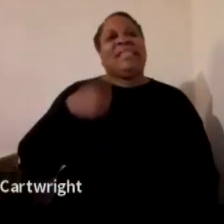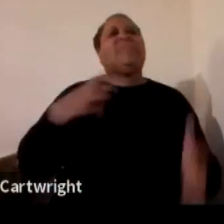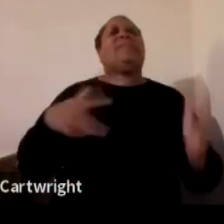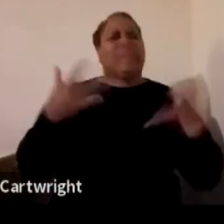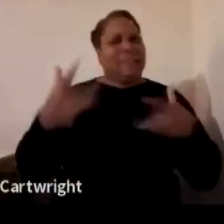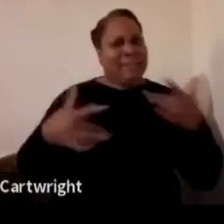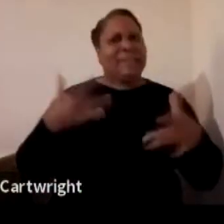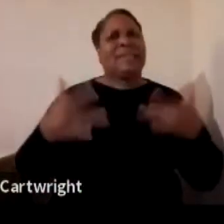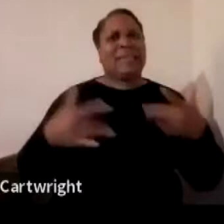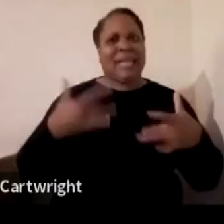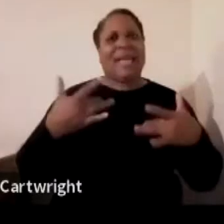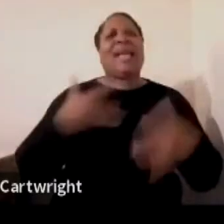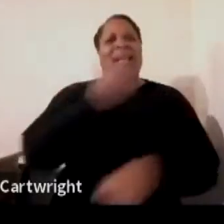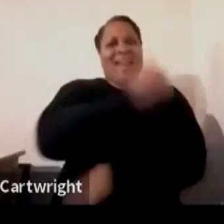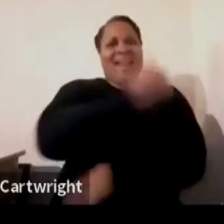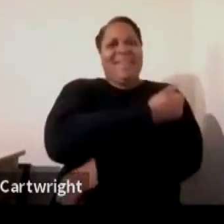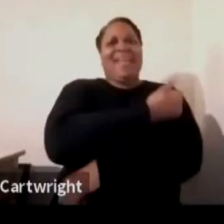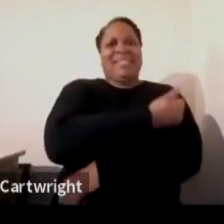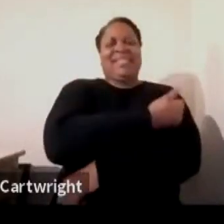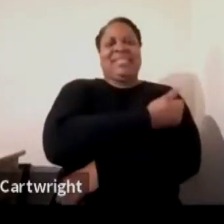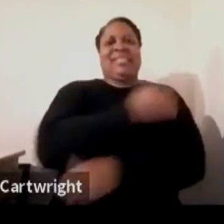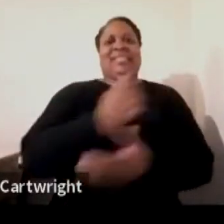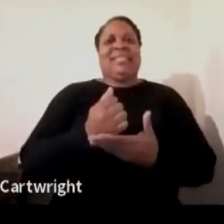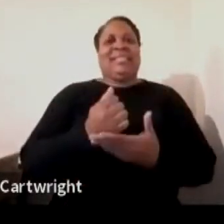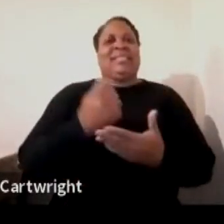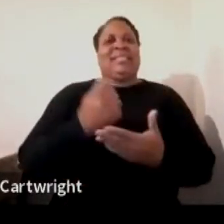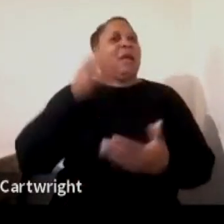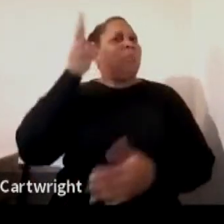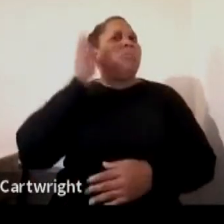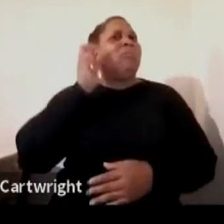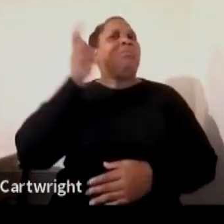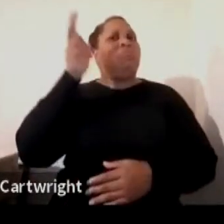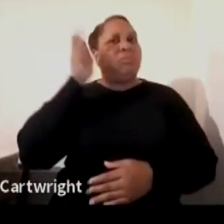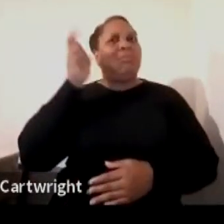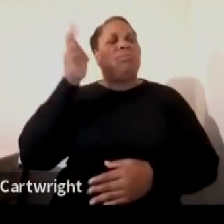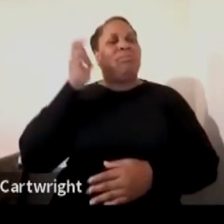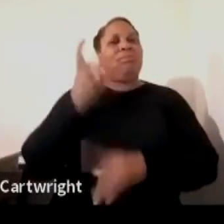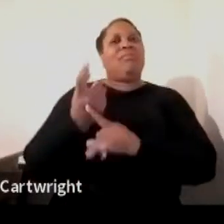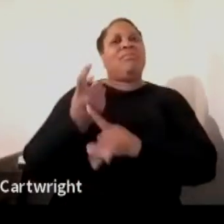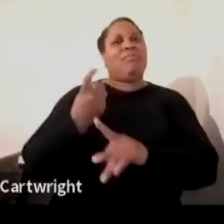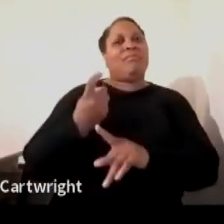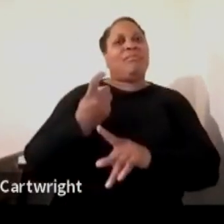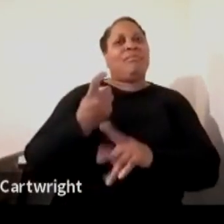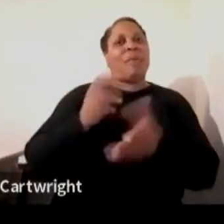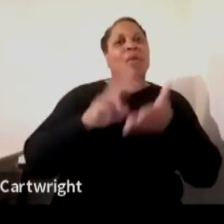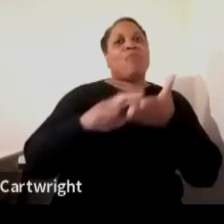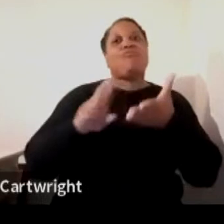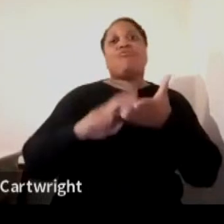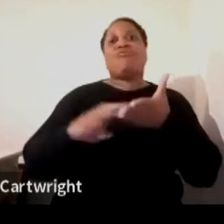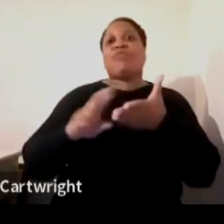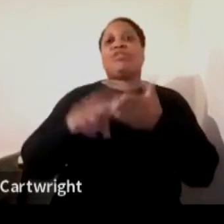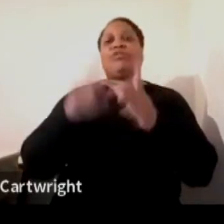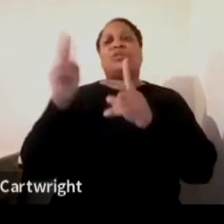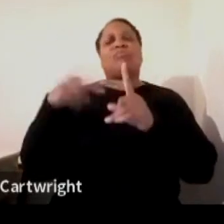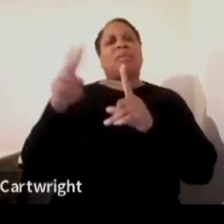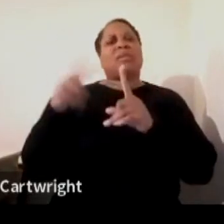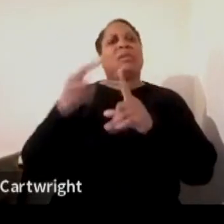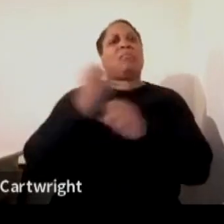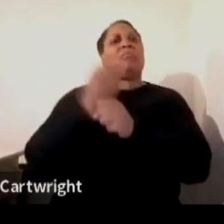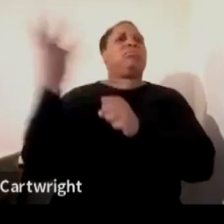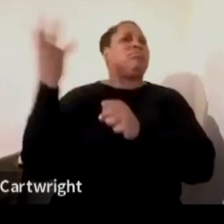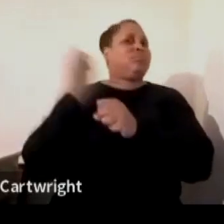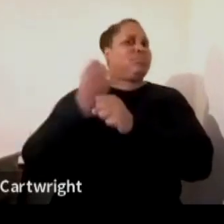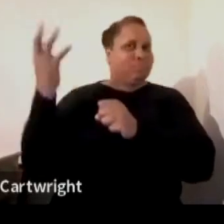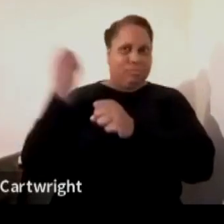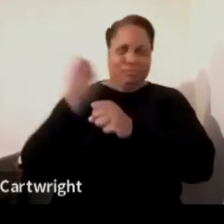this vaccine. Like I said, having heard about it from a research perspective for years, and